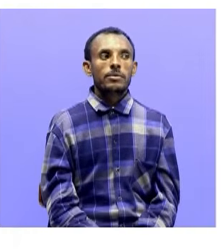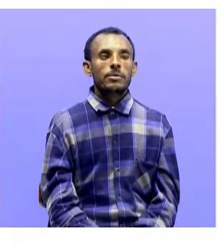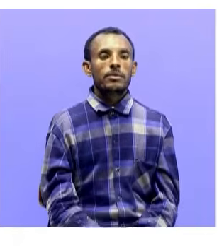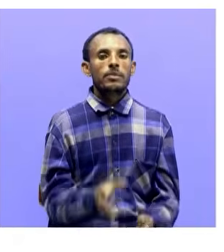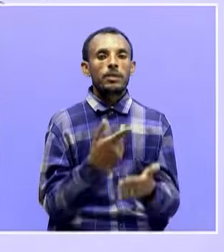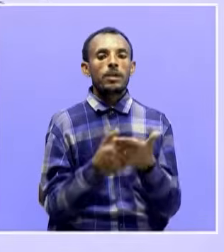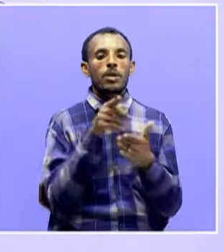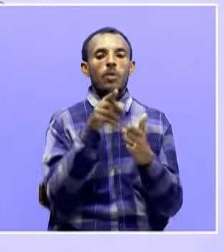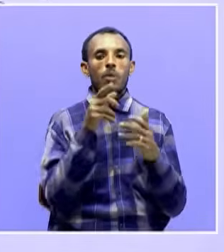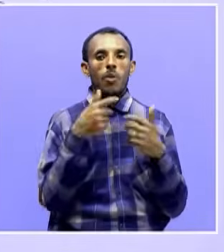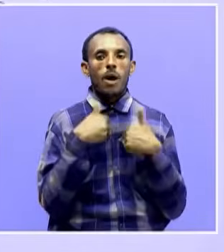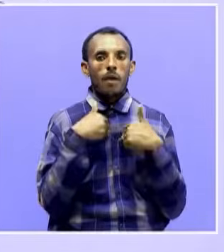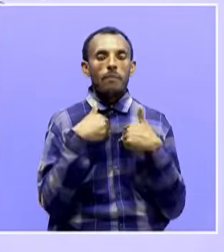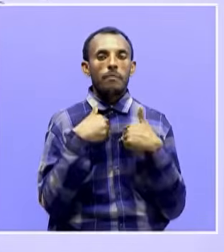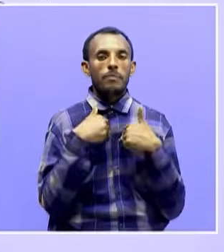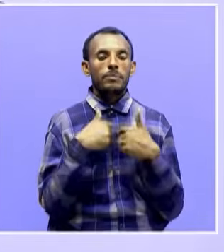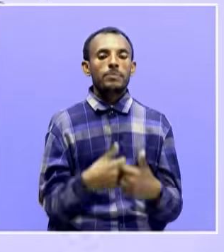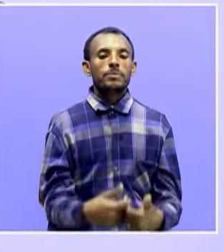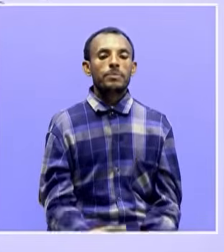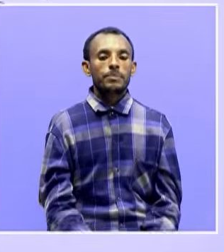Here you have